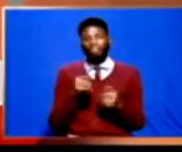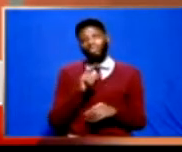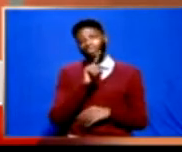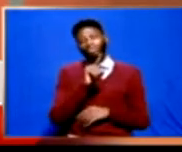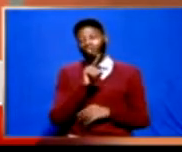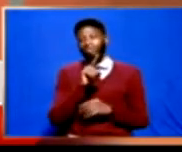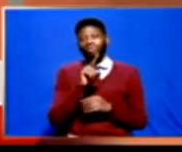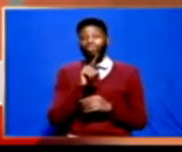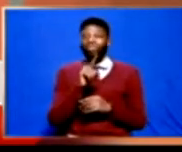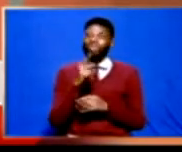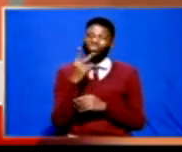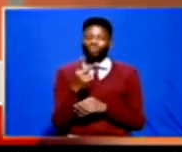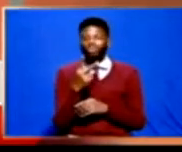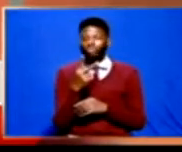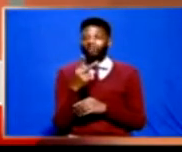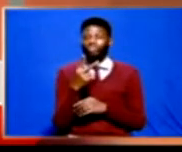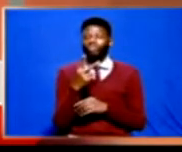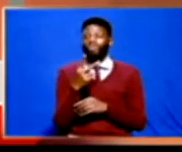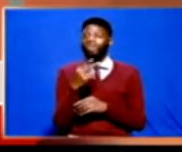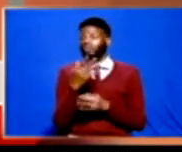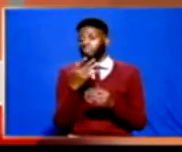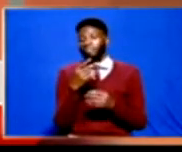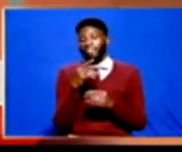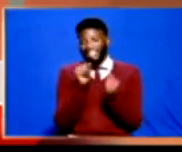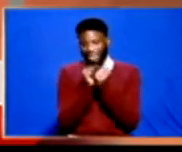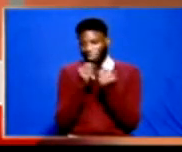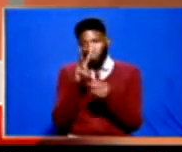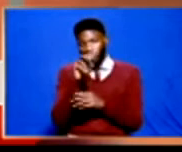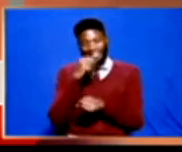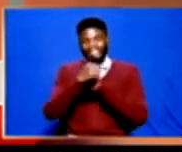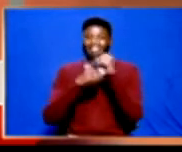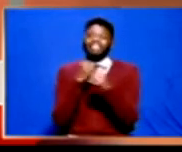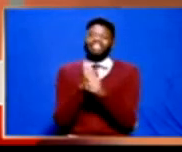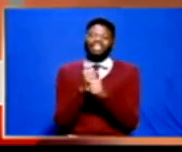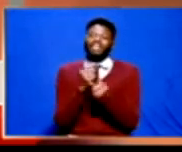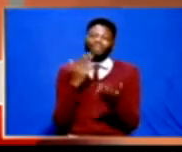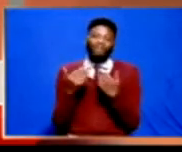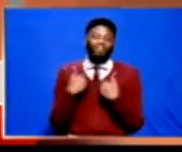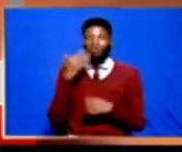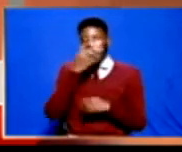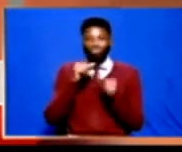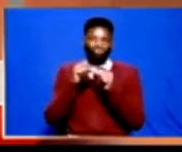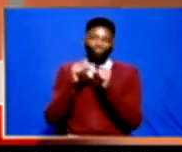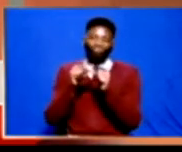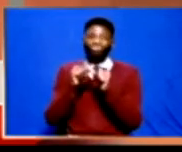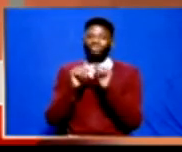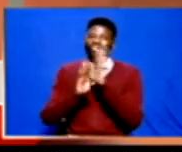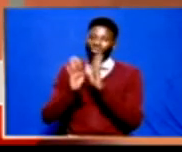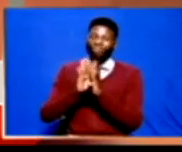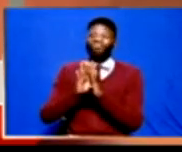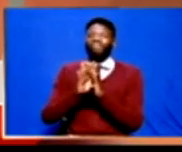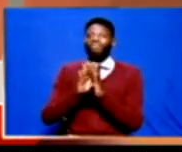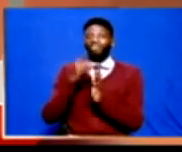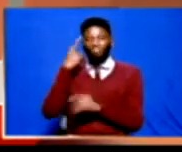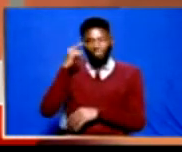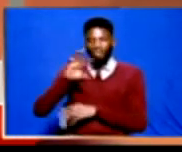we have, with the oil being still at the center of our development agenda, especially for Africa. So there might be some still